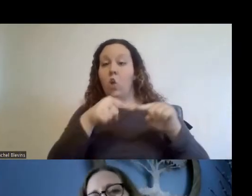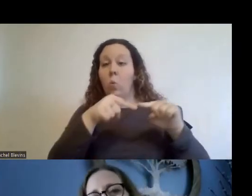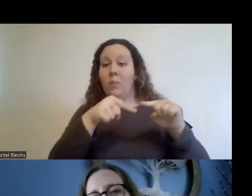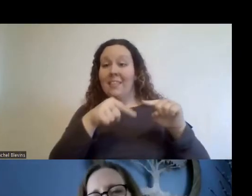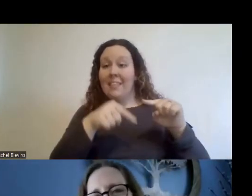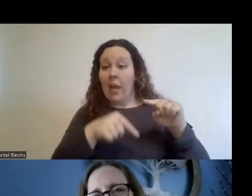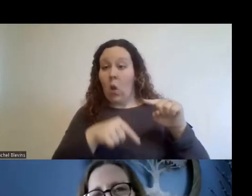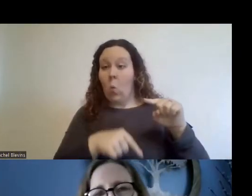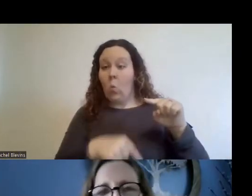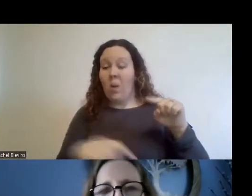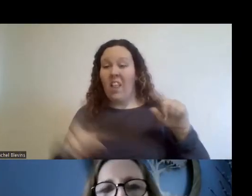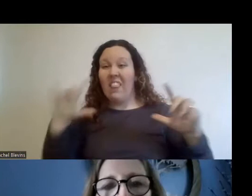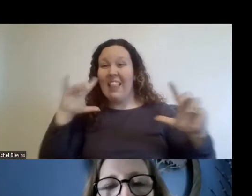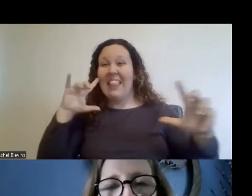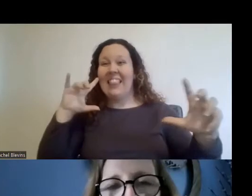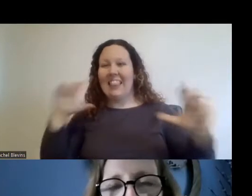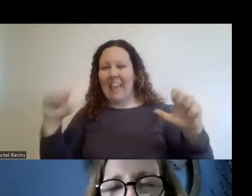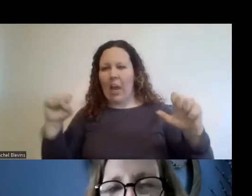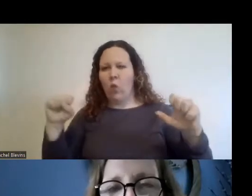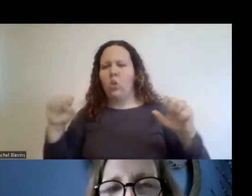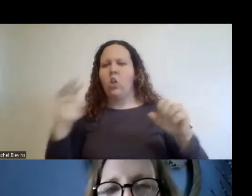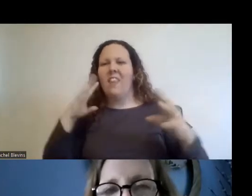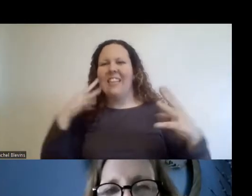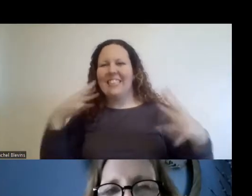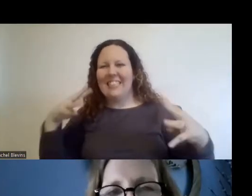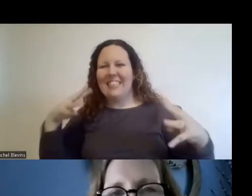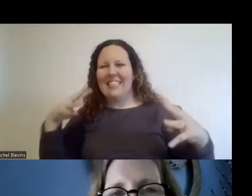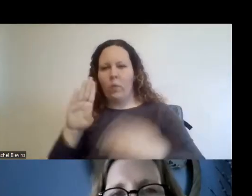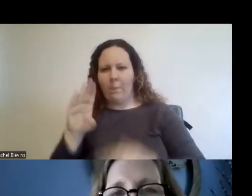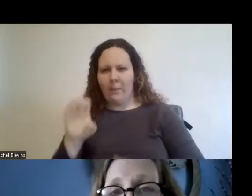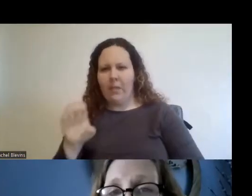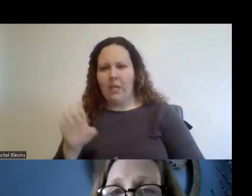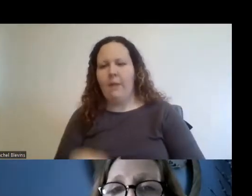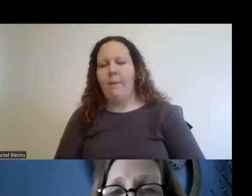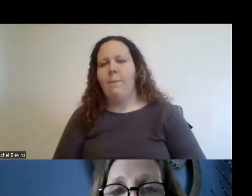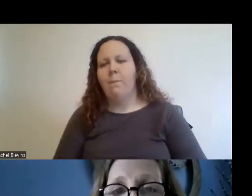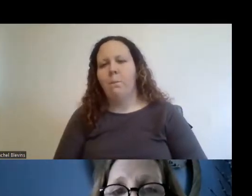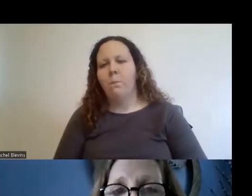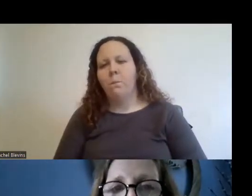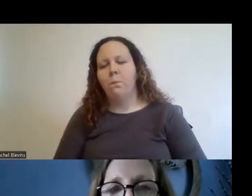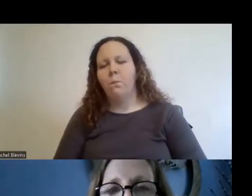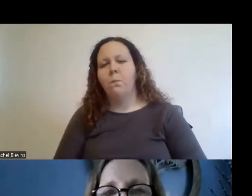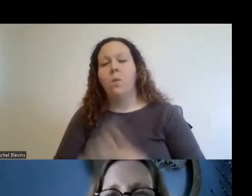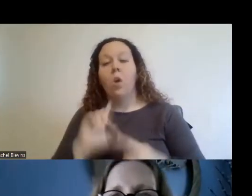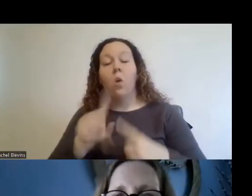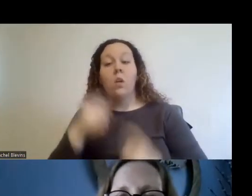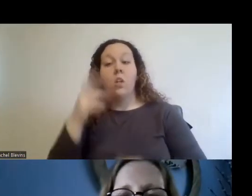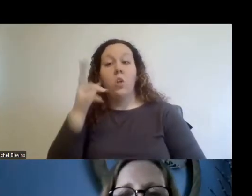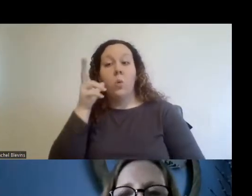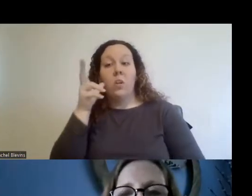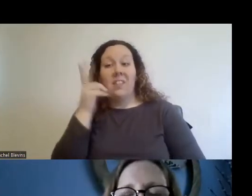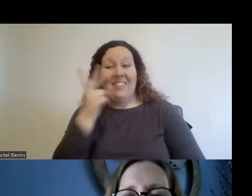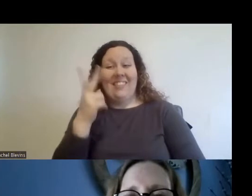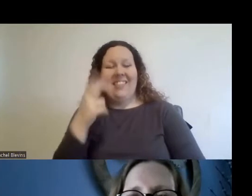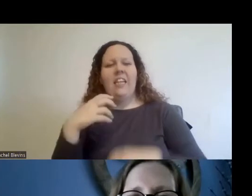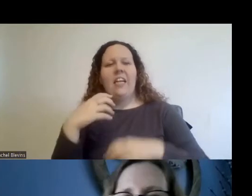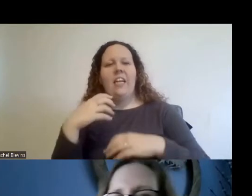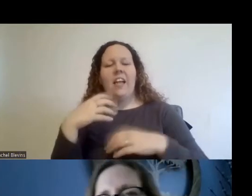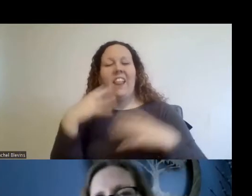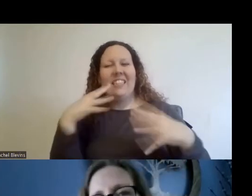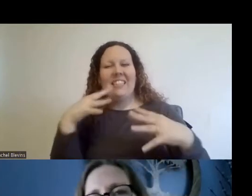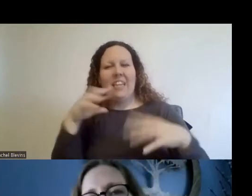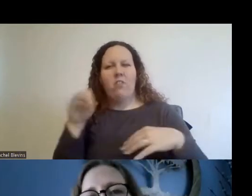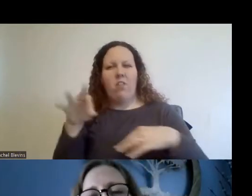the sound. When you see the sounds of English right here, and